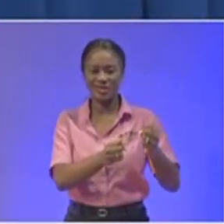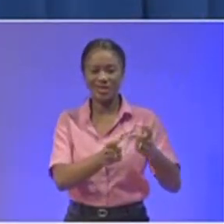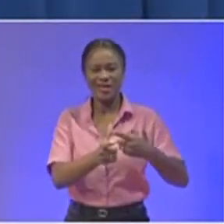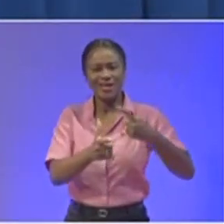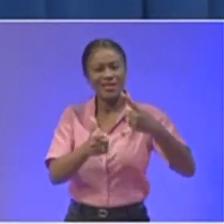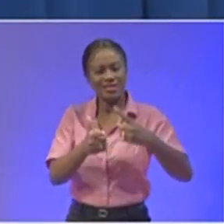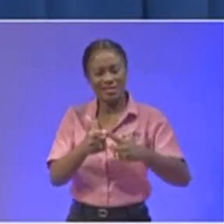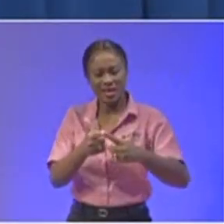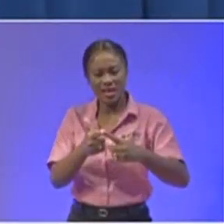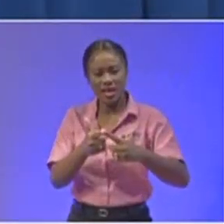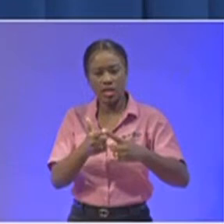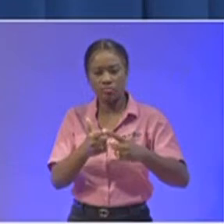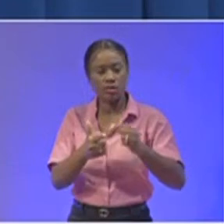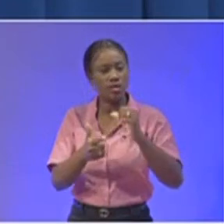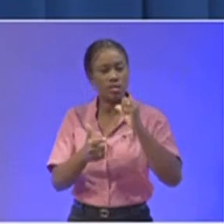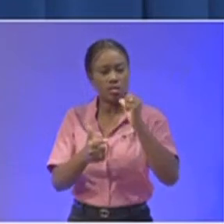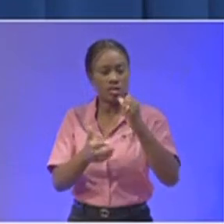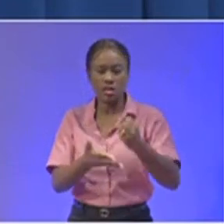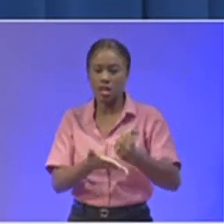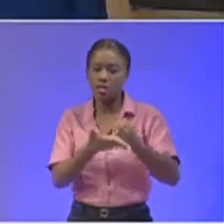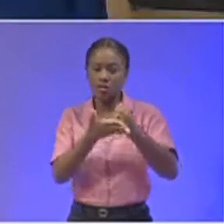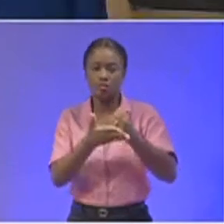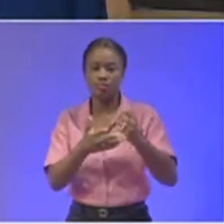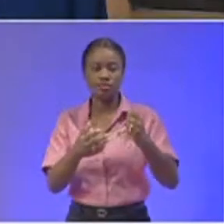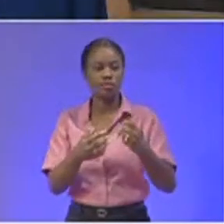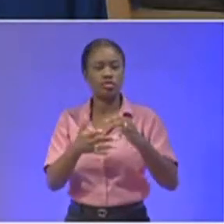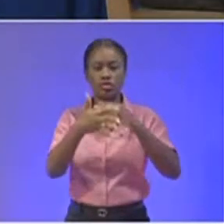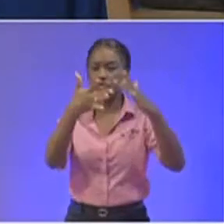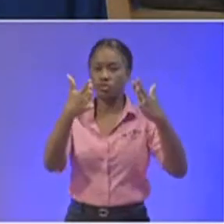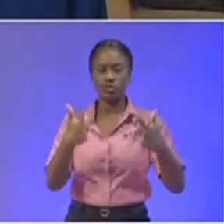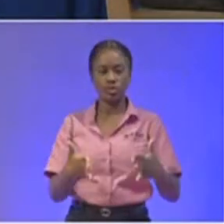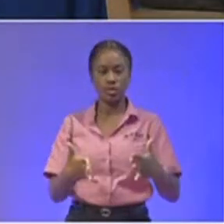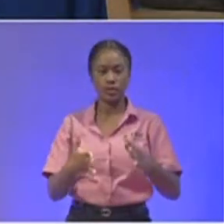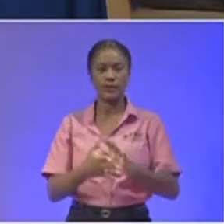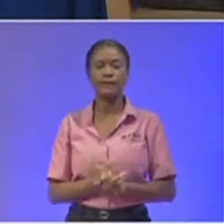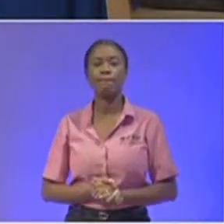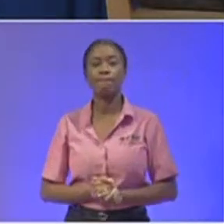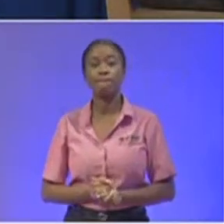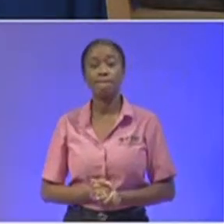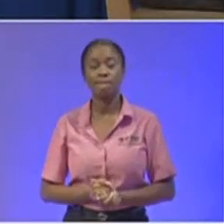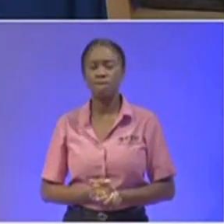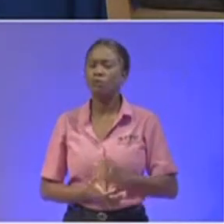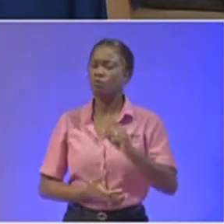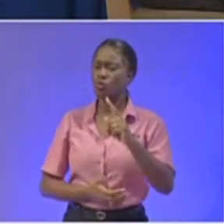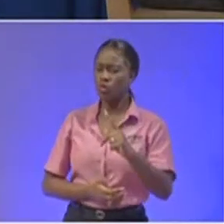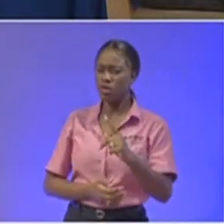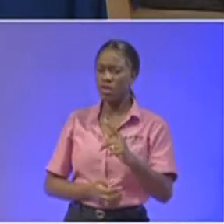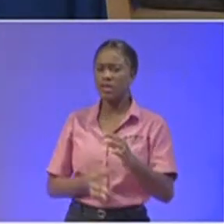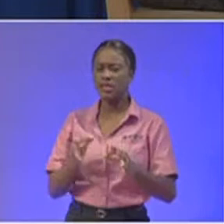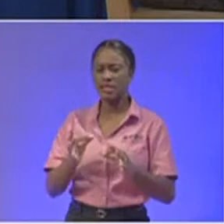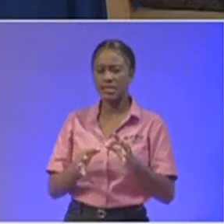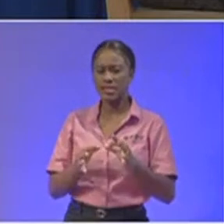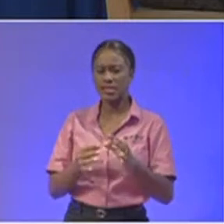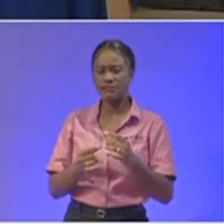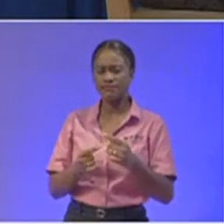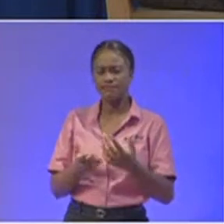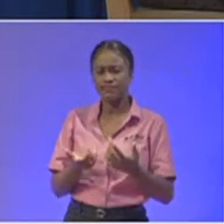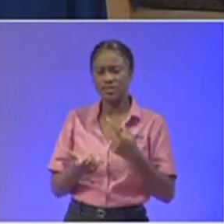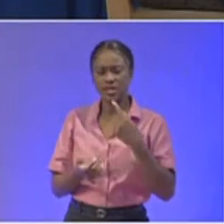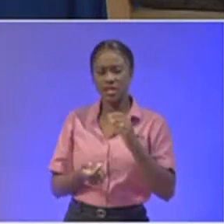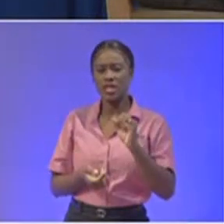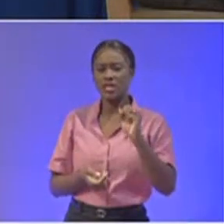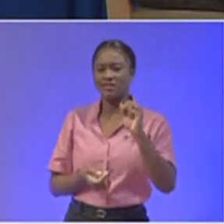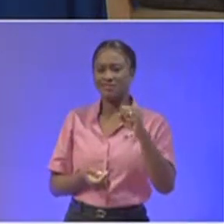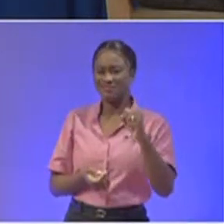me, then I'm not going to succeed. And in terms of saying, okay, well, yes, initiative is one thing,